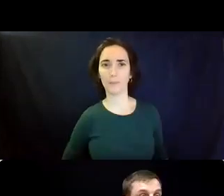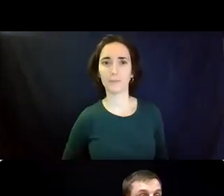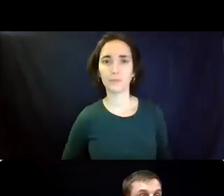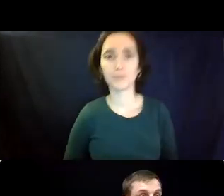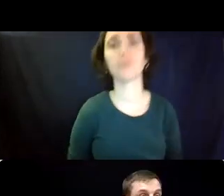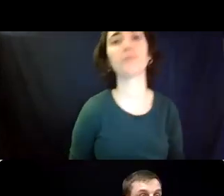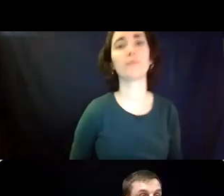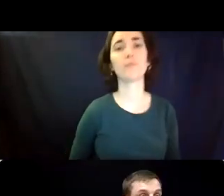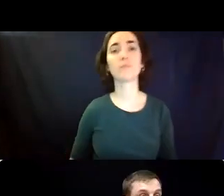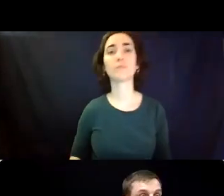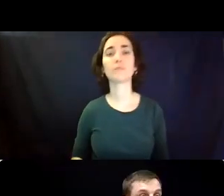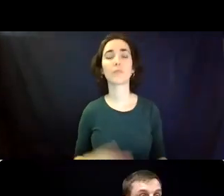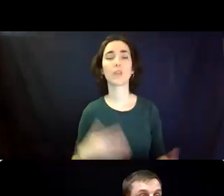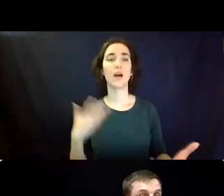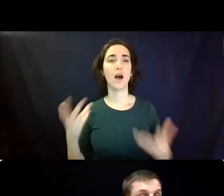simplified